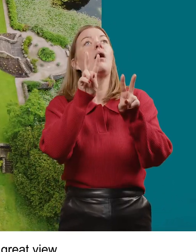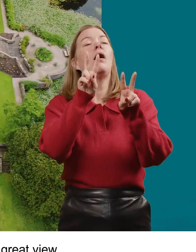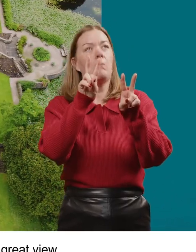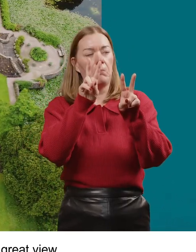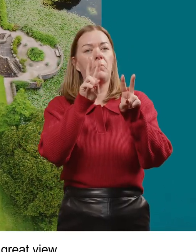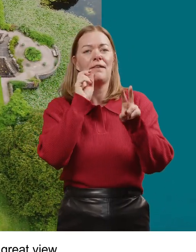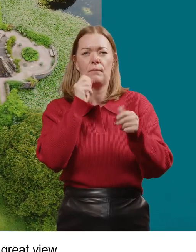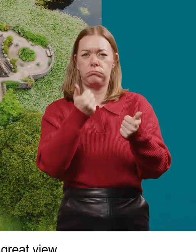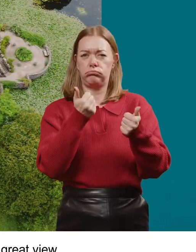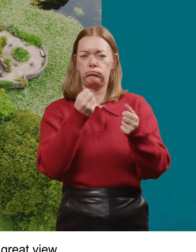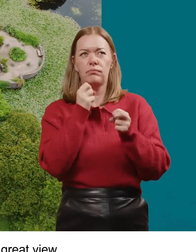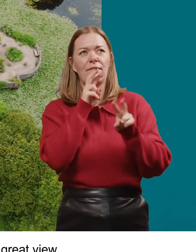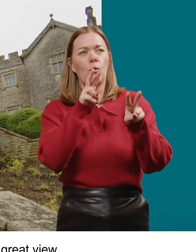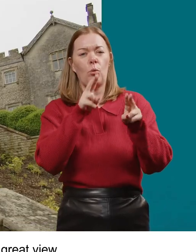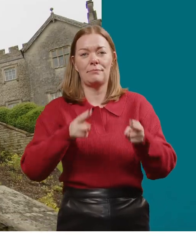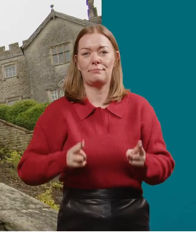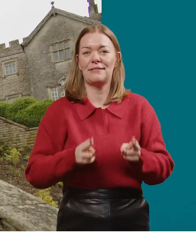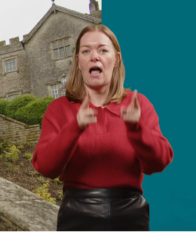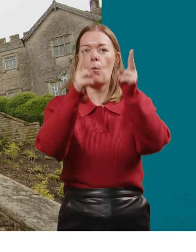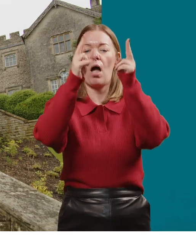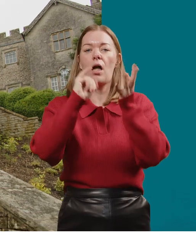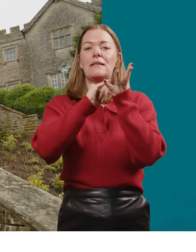get a great view of the solar tower above you.